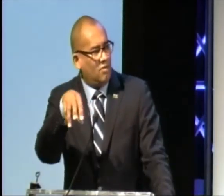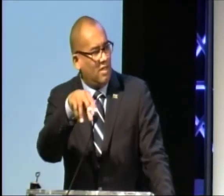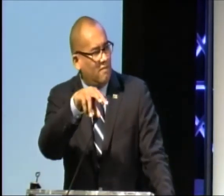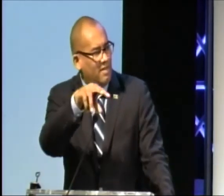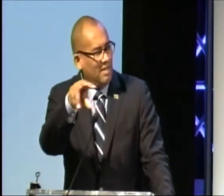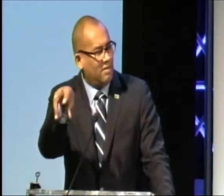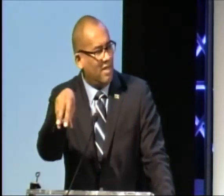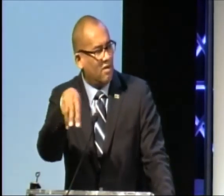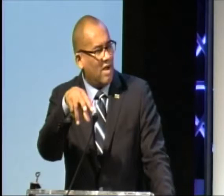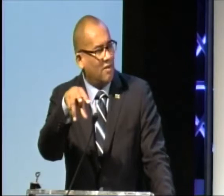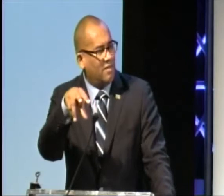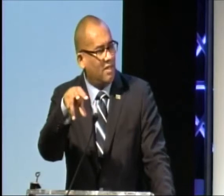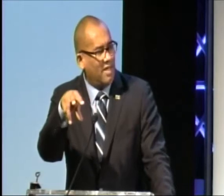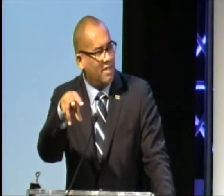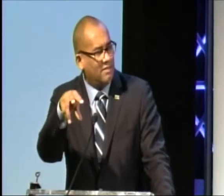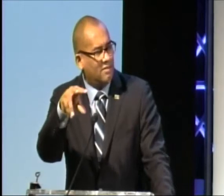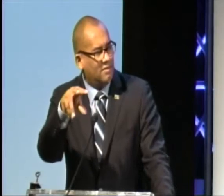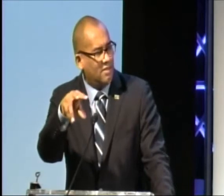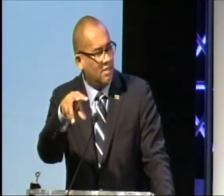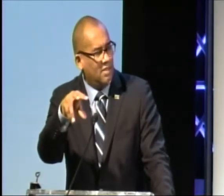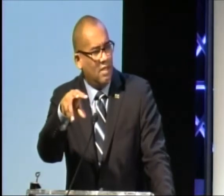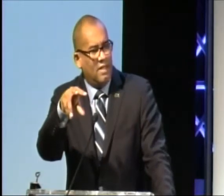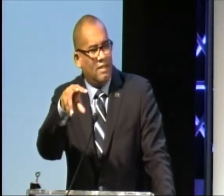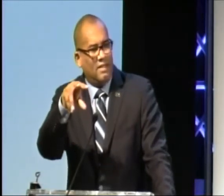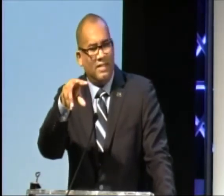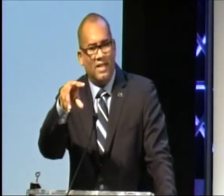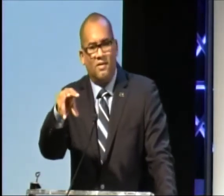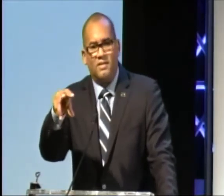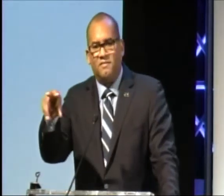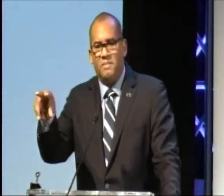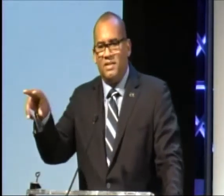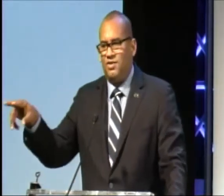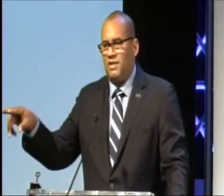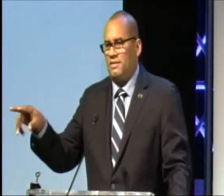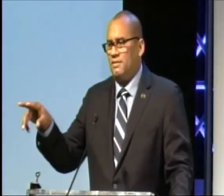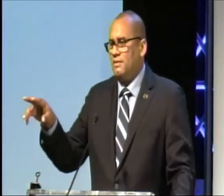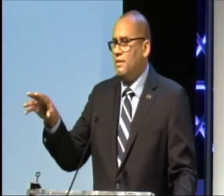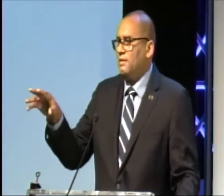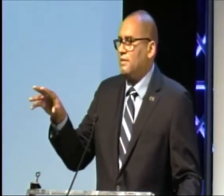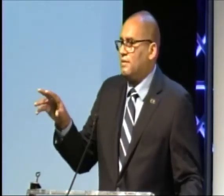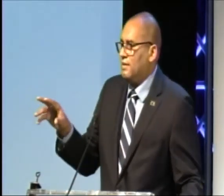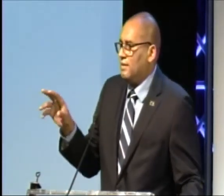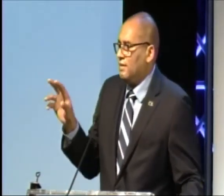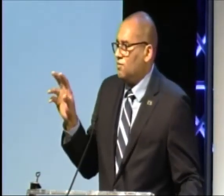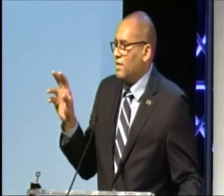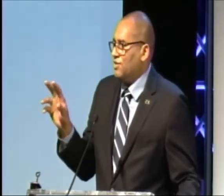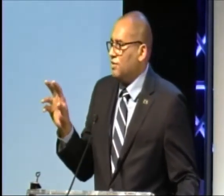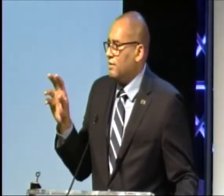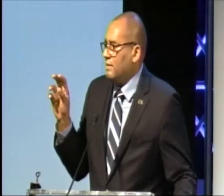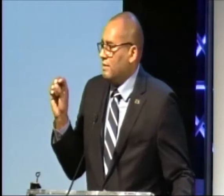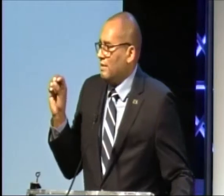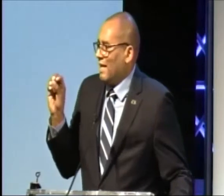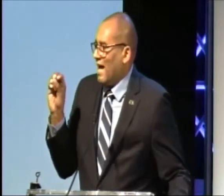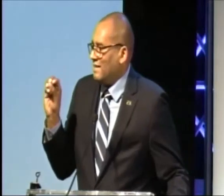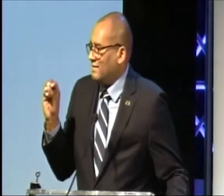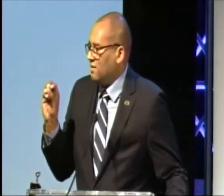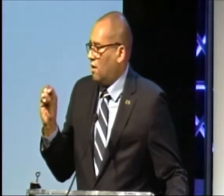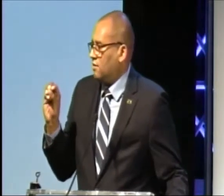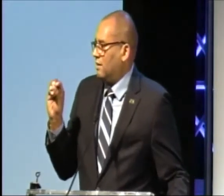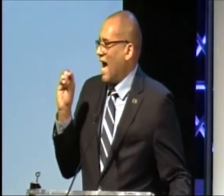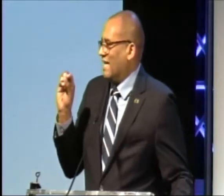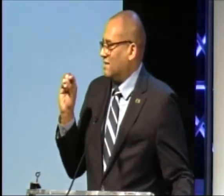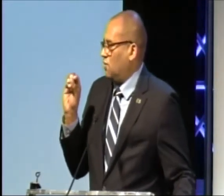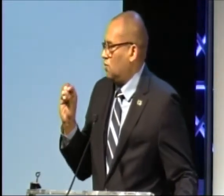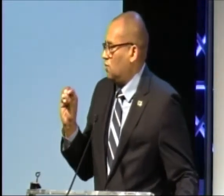discussing how they have been able to interact with the lines to see that itineraries have been adjusted, to see that the region has